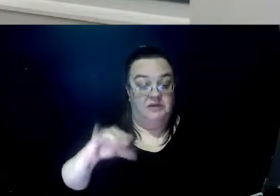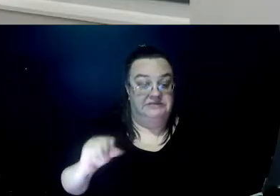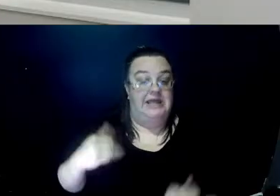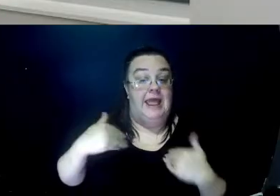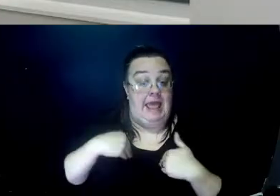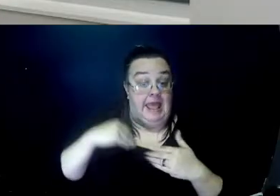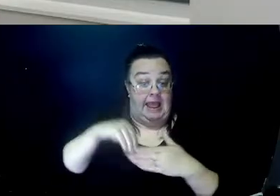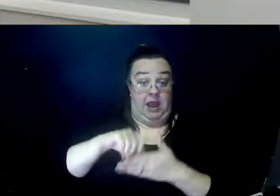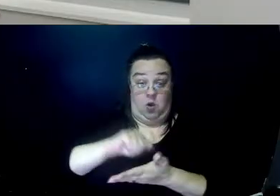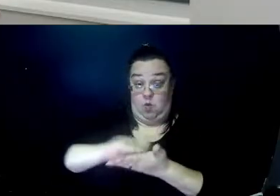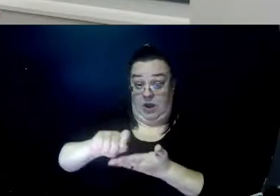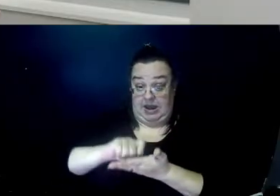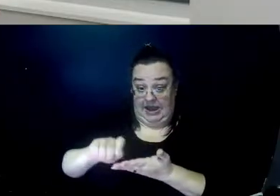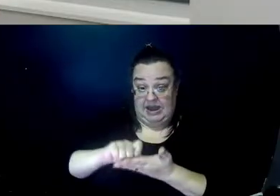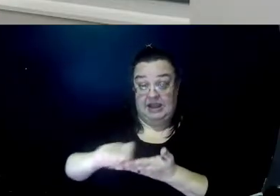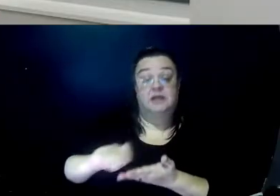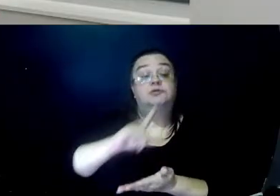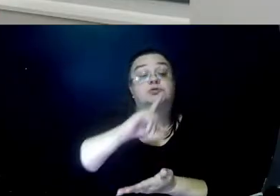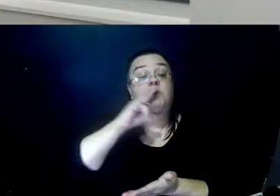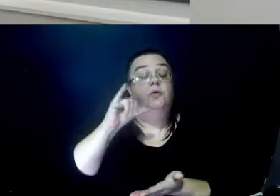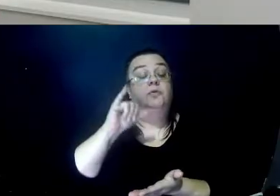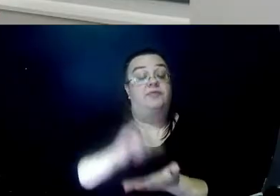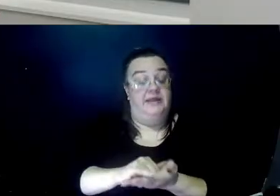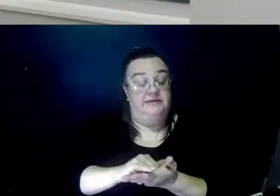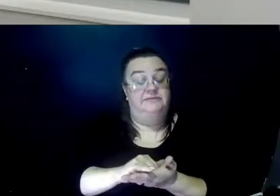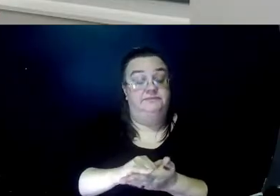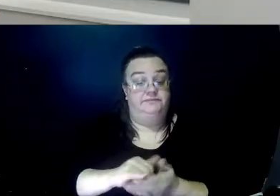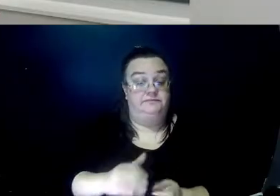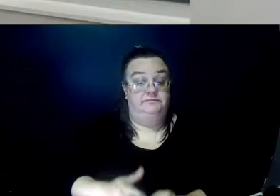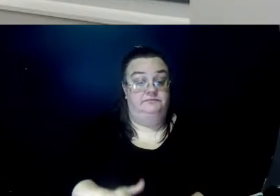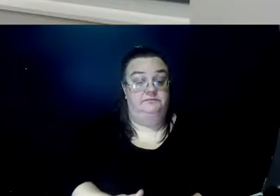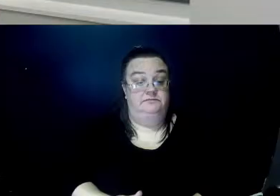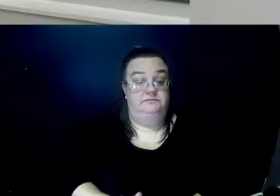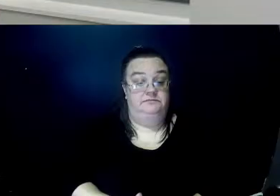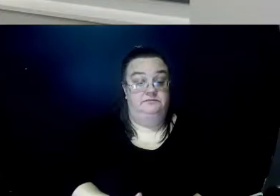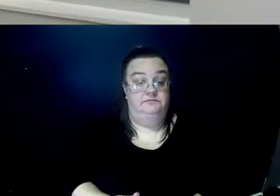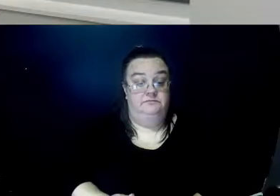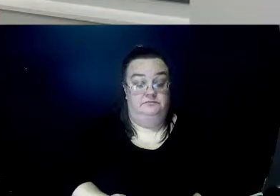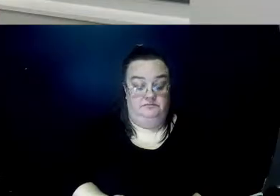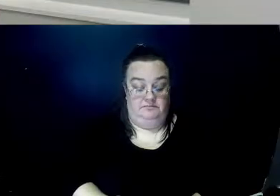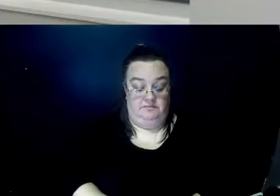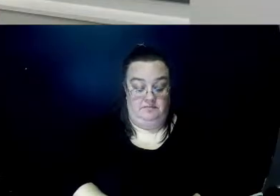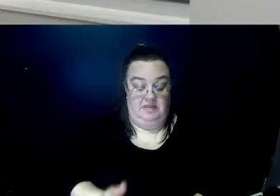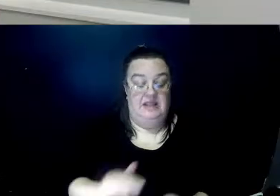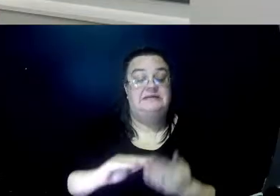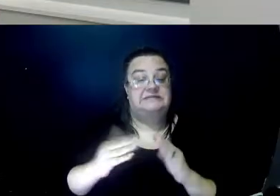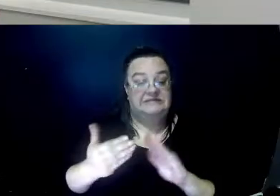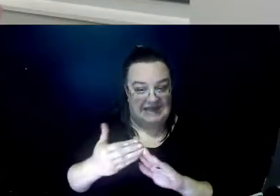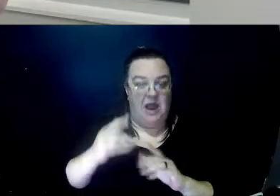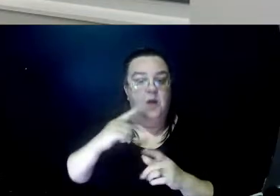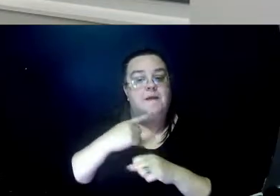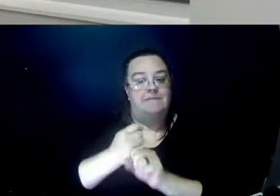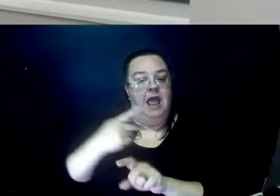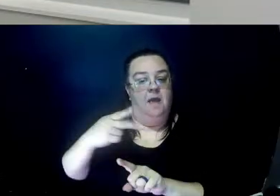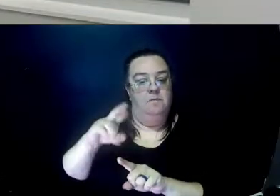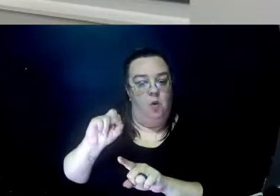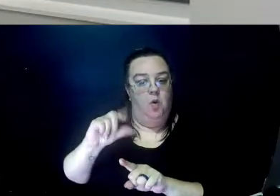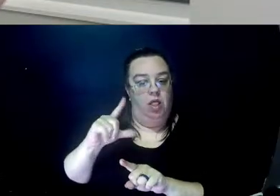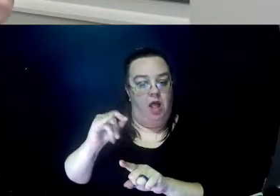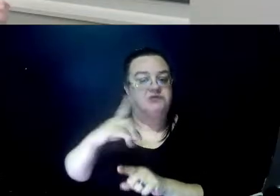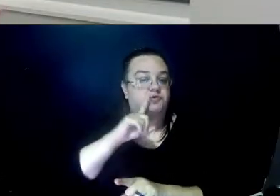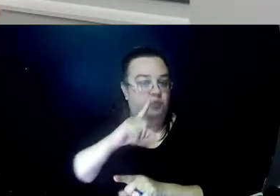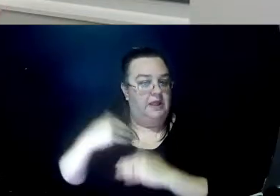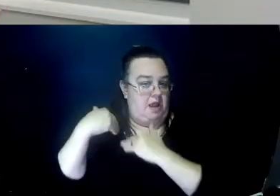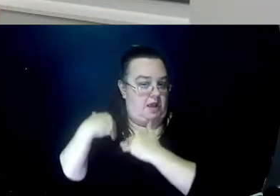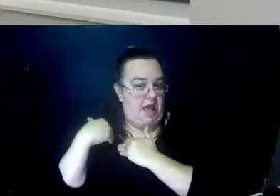writing so that the town could hold Prologis to account.